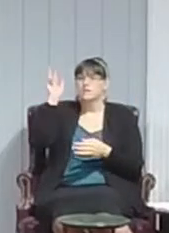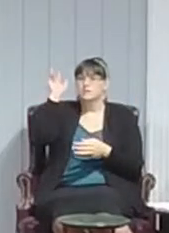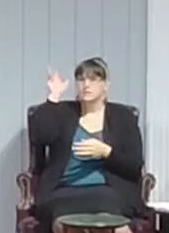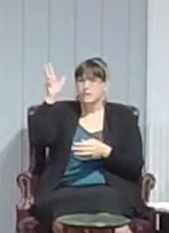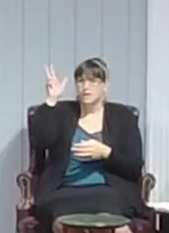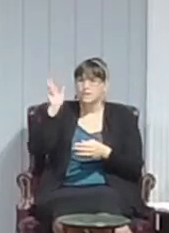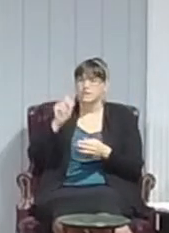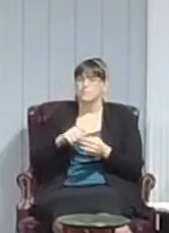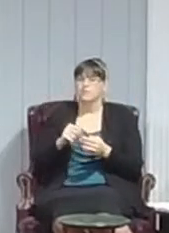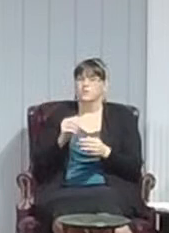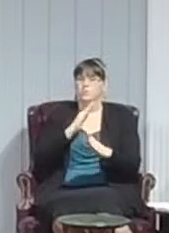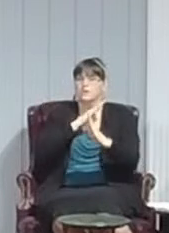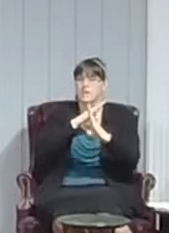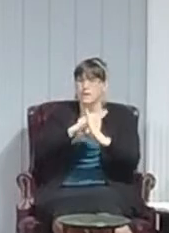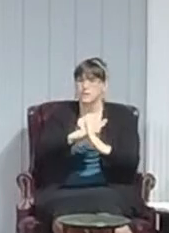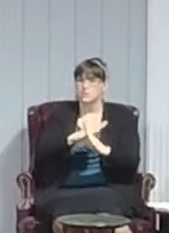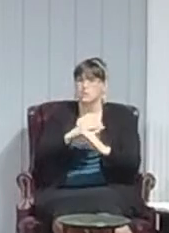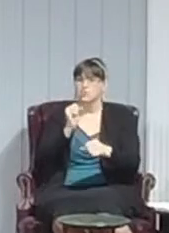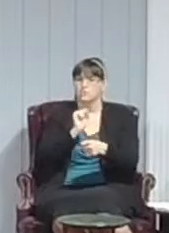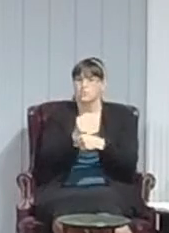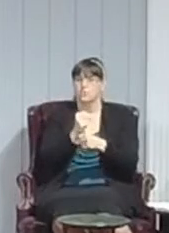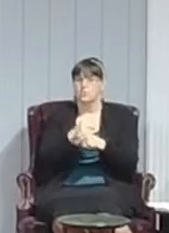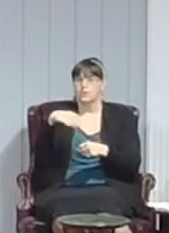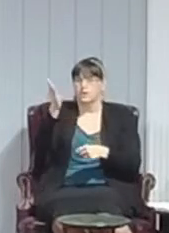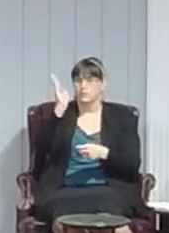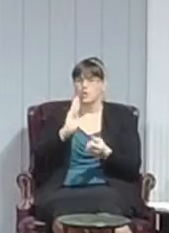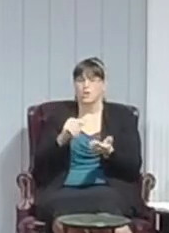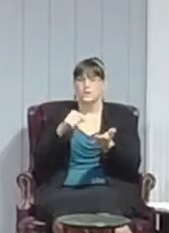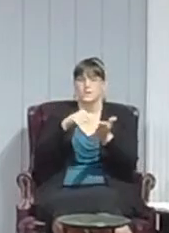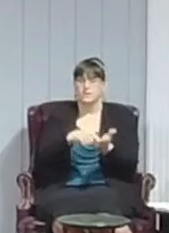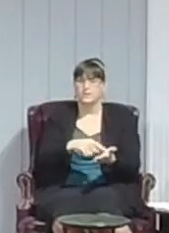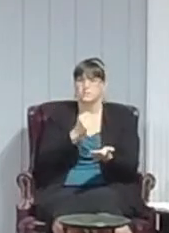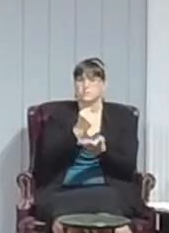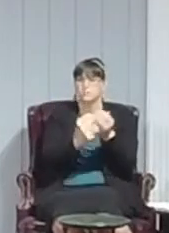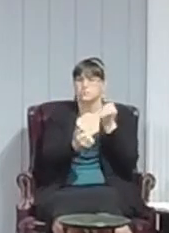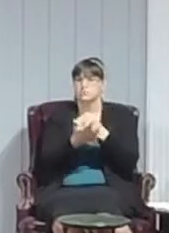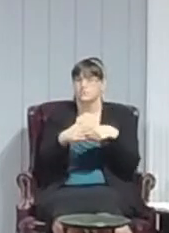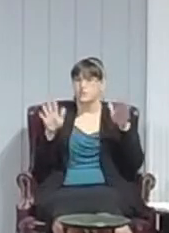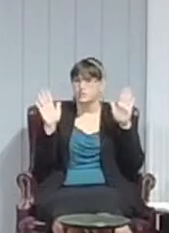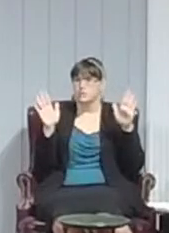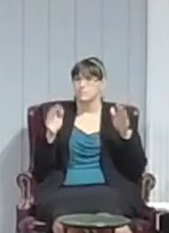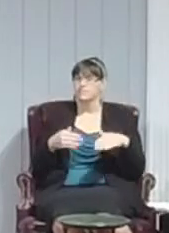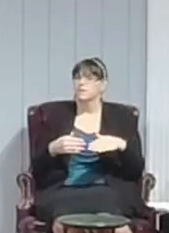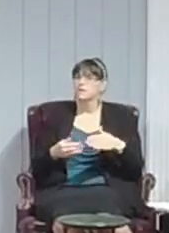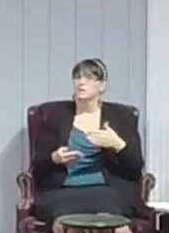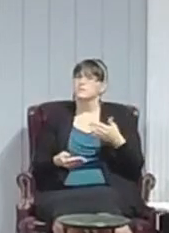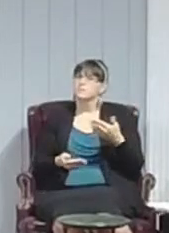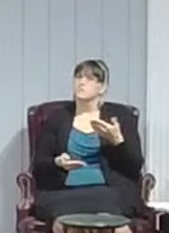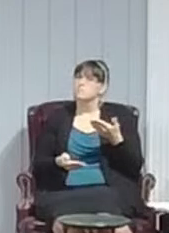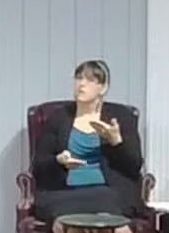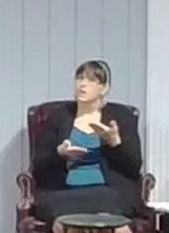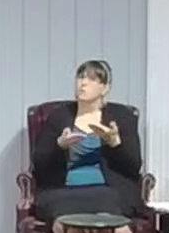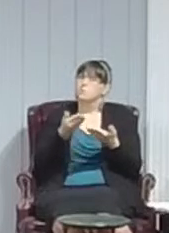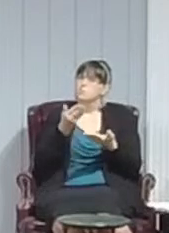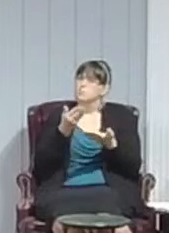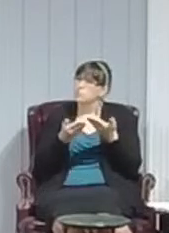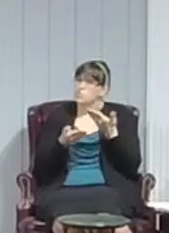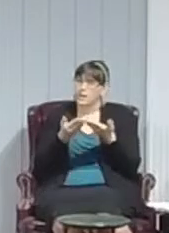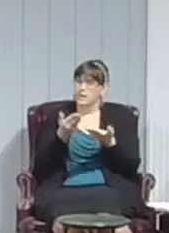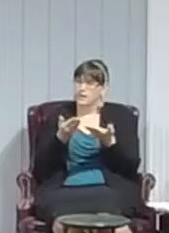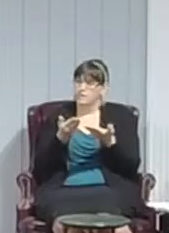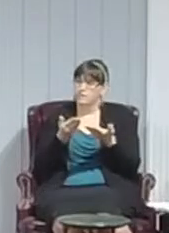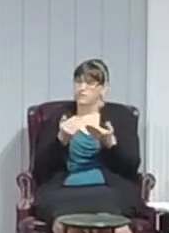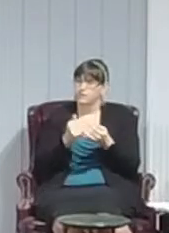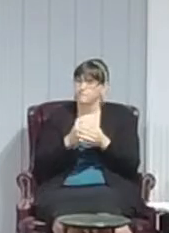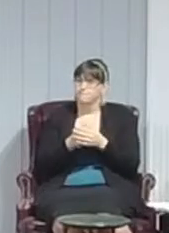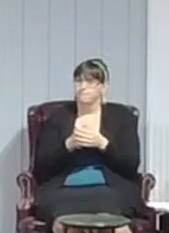the devil would hinder the work of God in this crucifixion. What if, and I'm just throwing out some supposes for